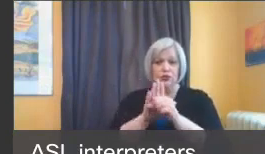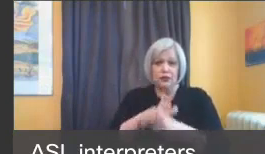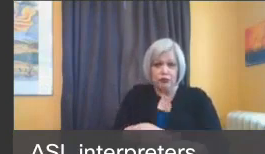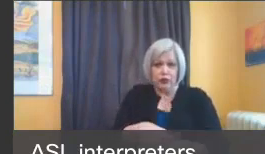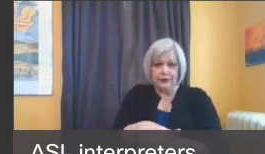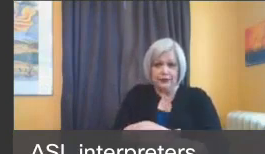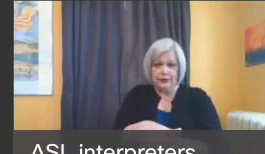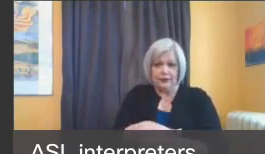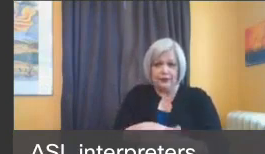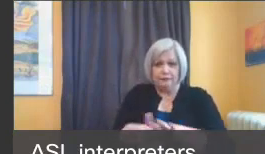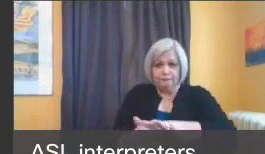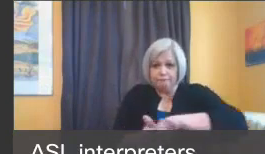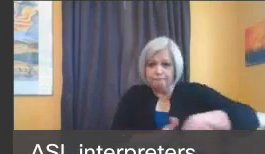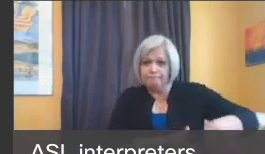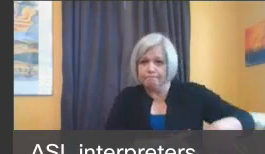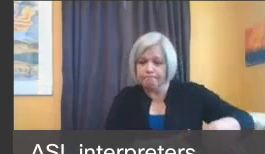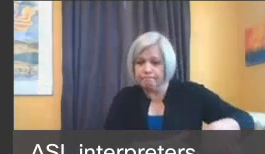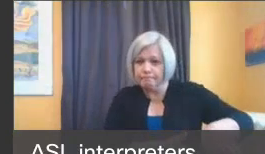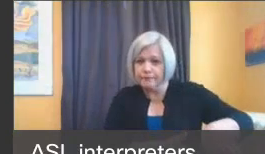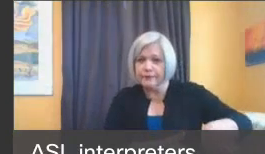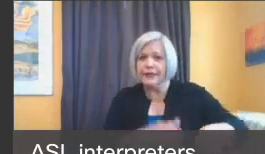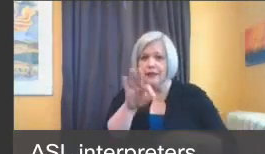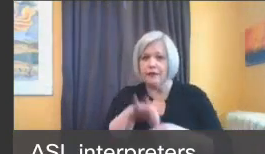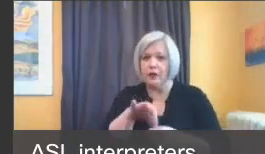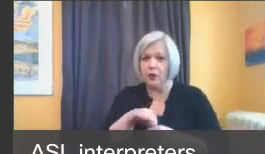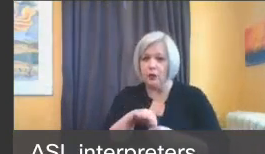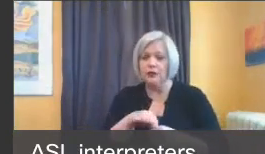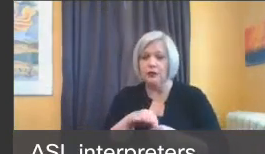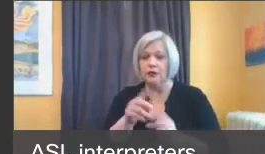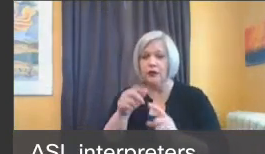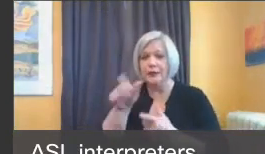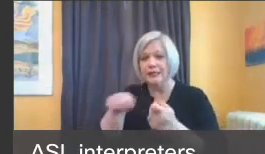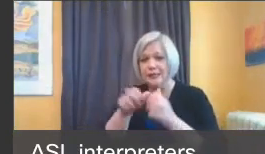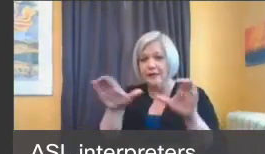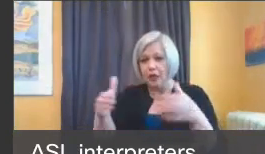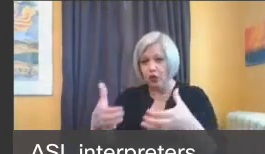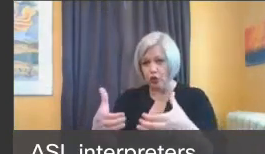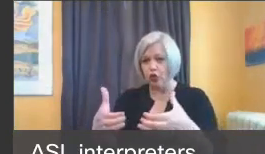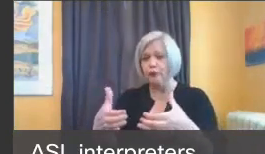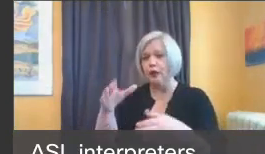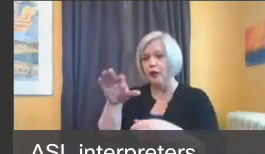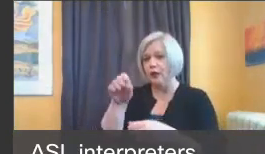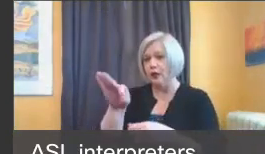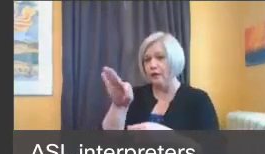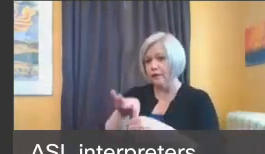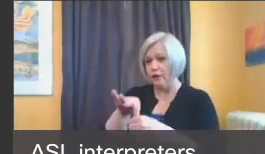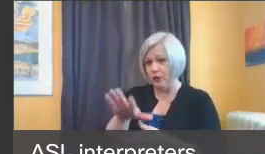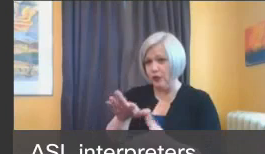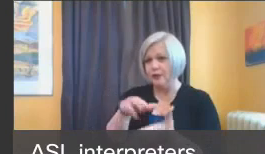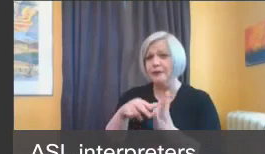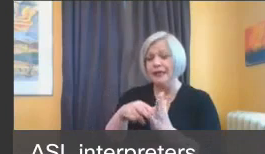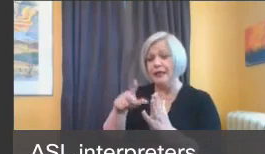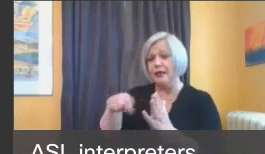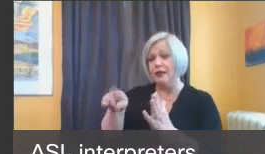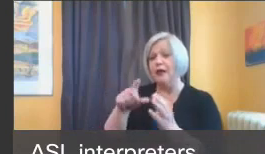of some segment of the population, and that it amounted to a purging of the